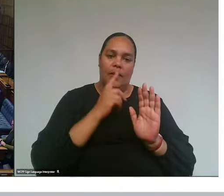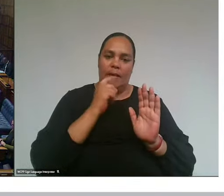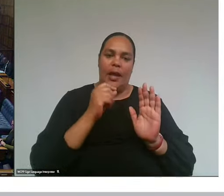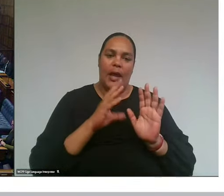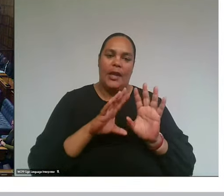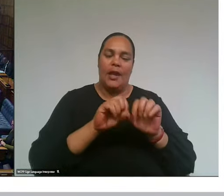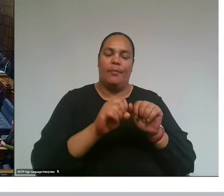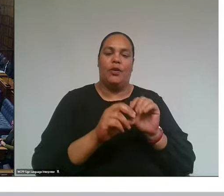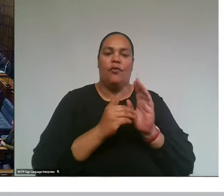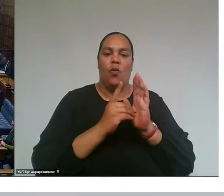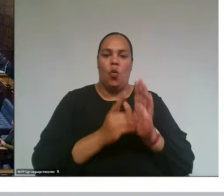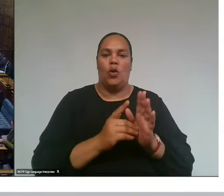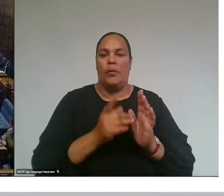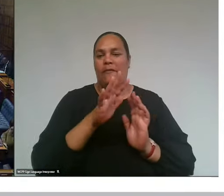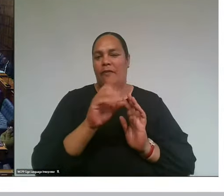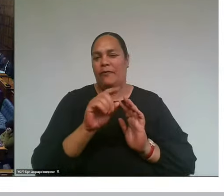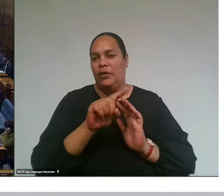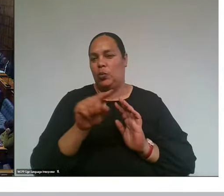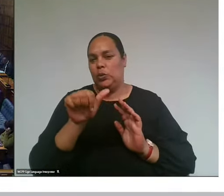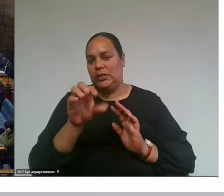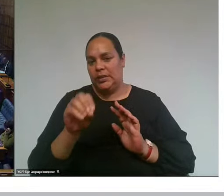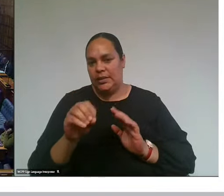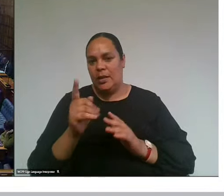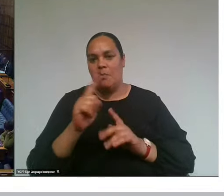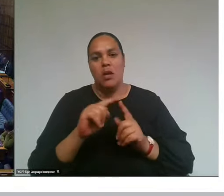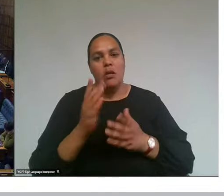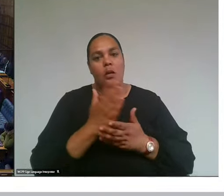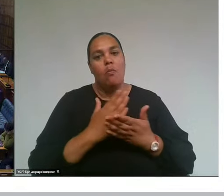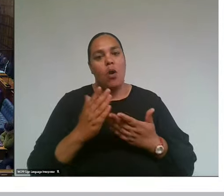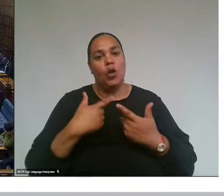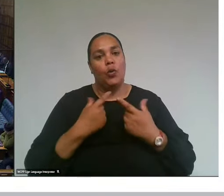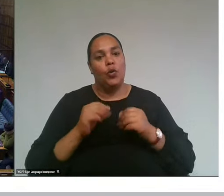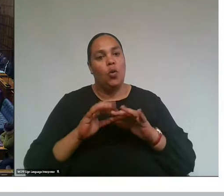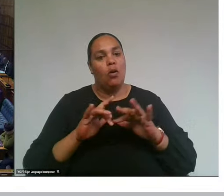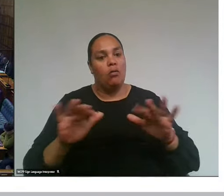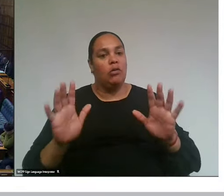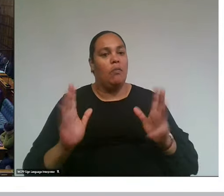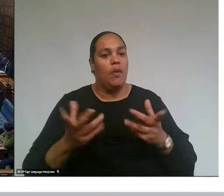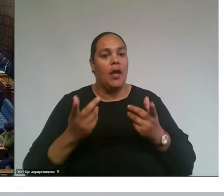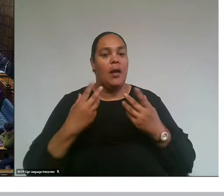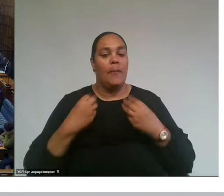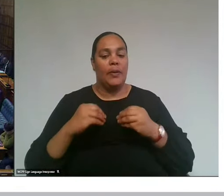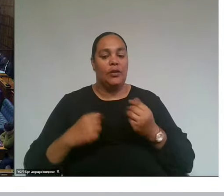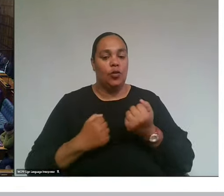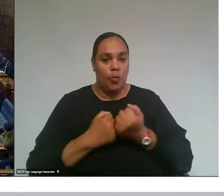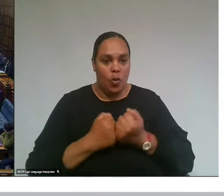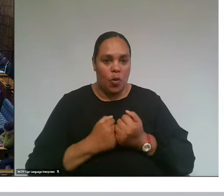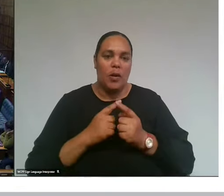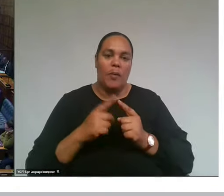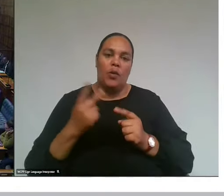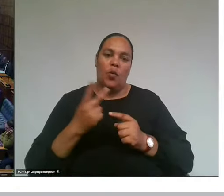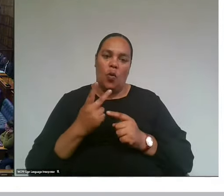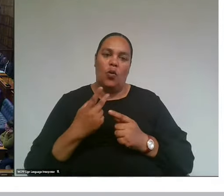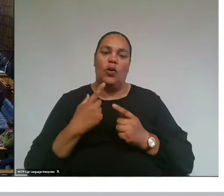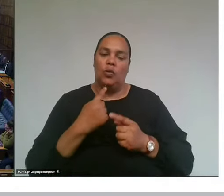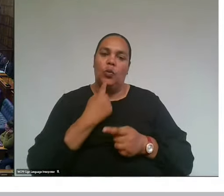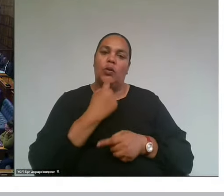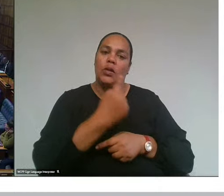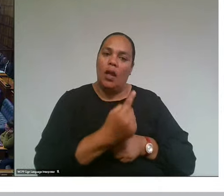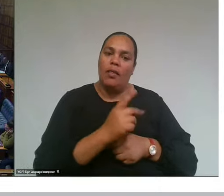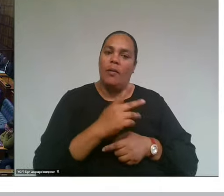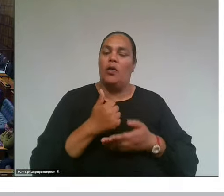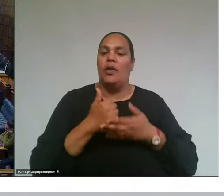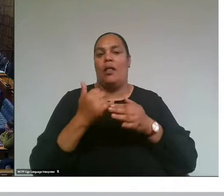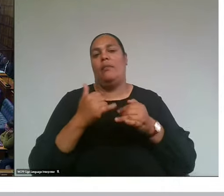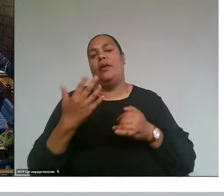ordinance of about say 50 to 60 and part of what we do in Outreach not only in terms of the business support is then also to tell them about the help